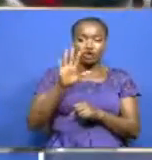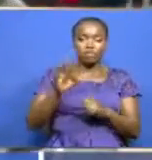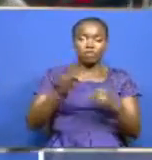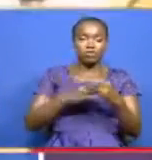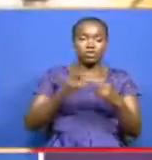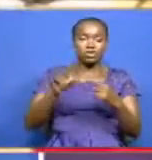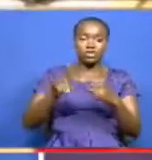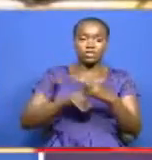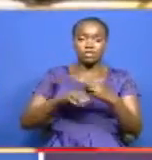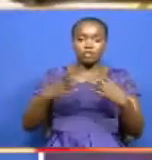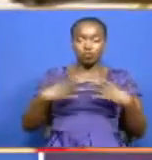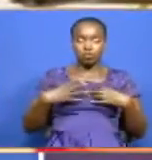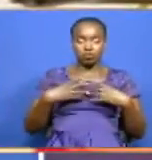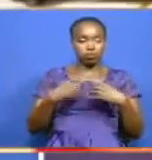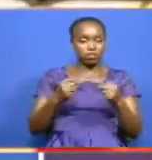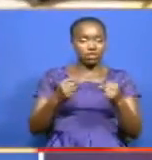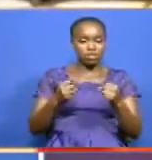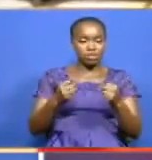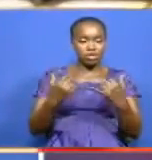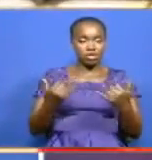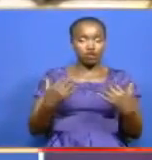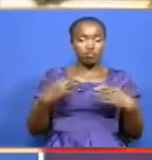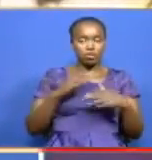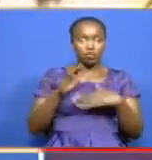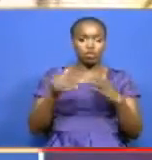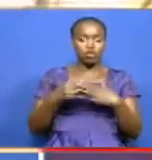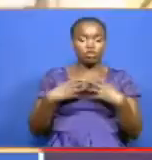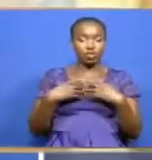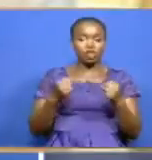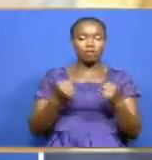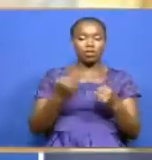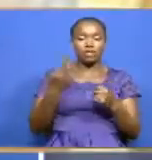586 patients have recovered, pushing the total of recoveries to